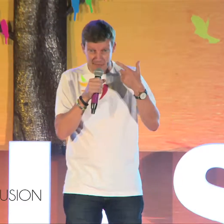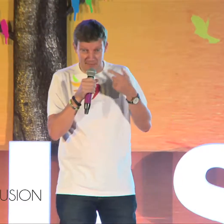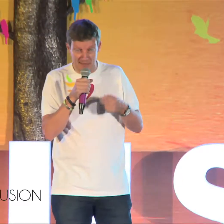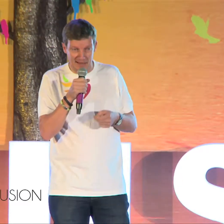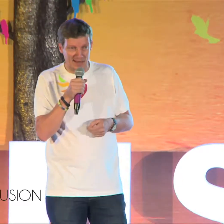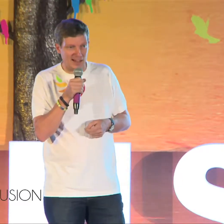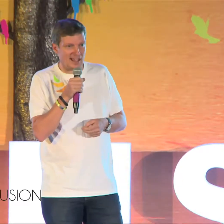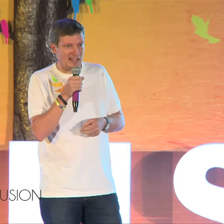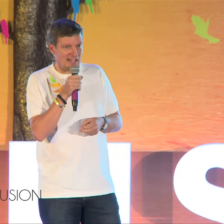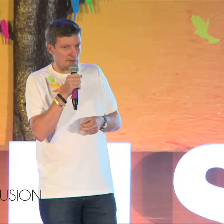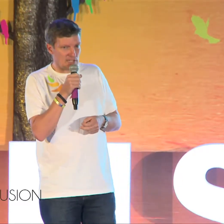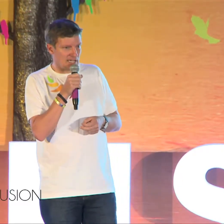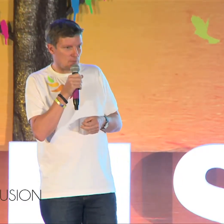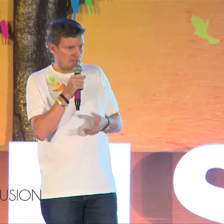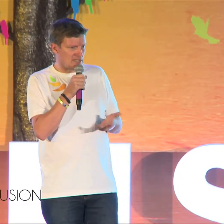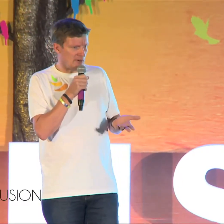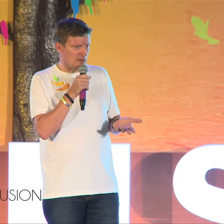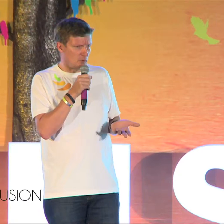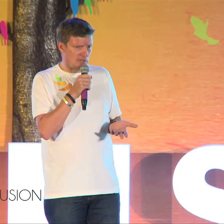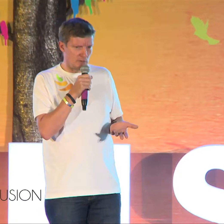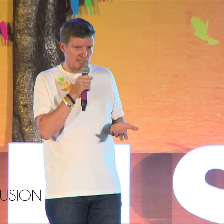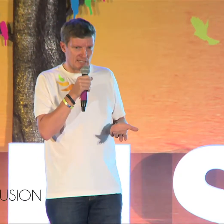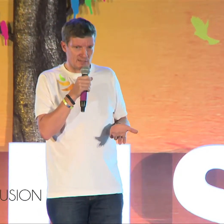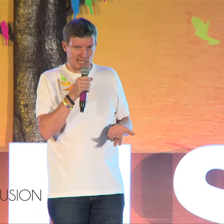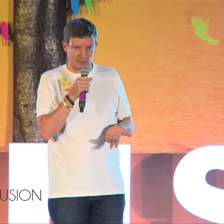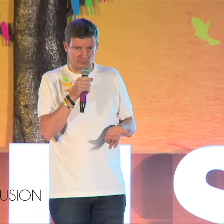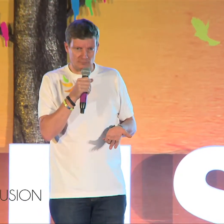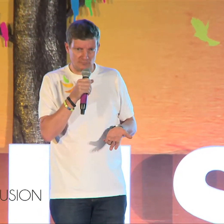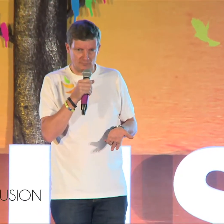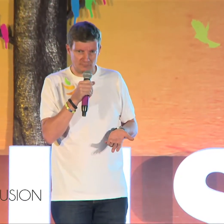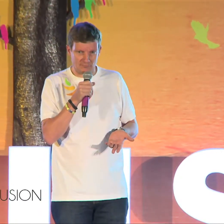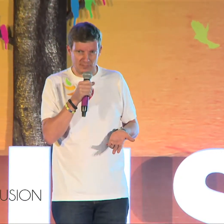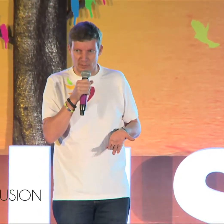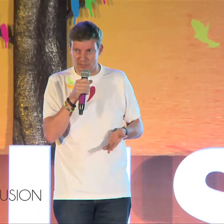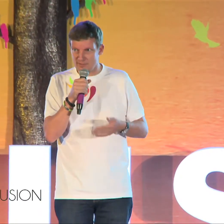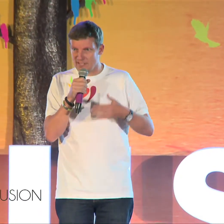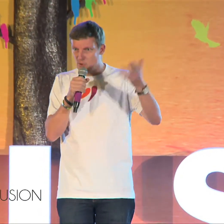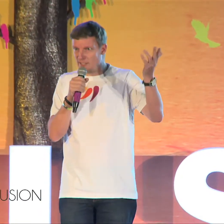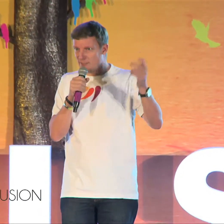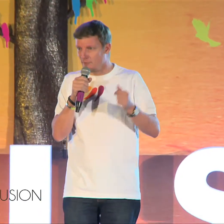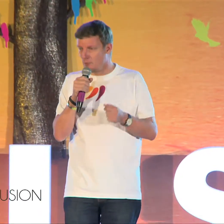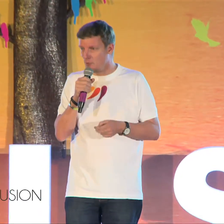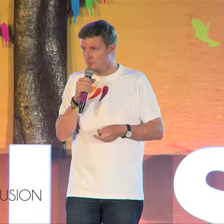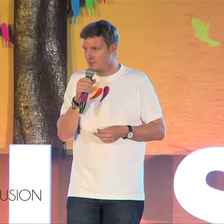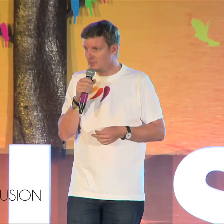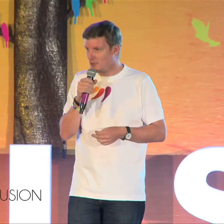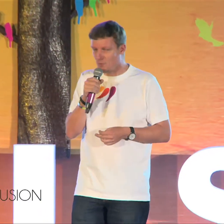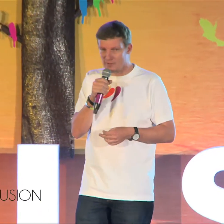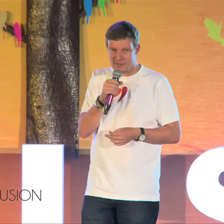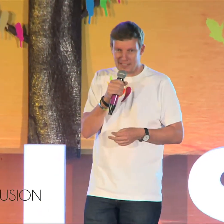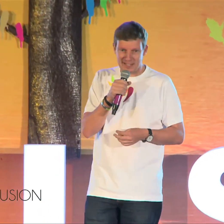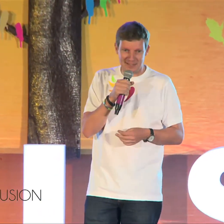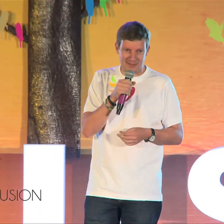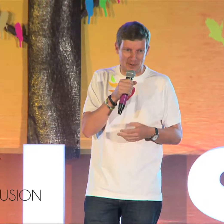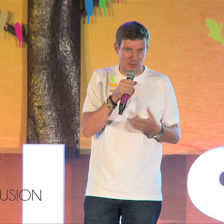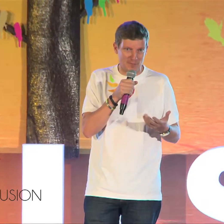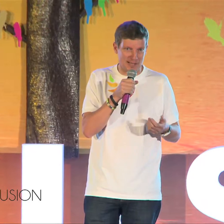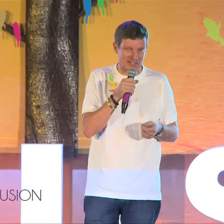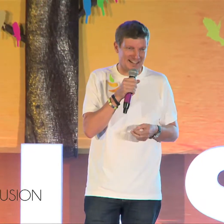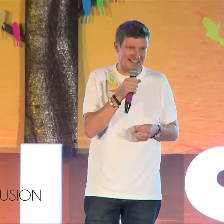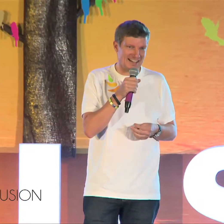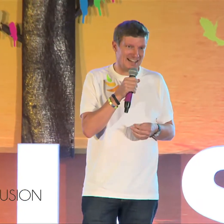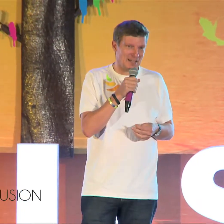blind. And I was like, what is a blind woman doing in Tibet? Because enjoying the view is not one of the things that I